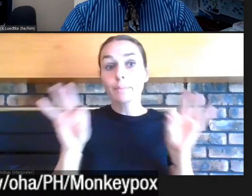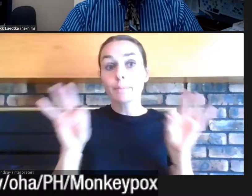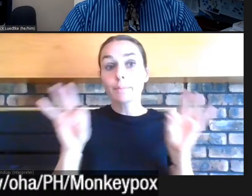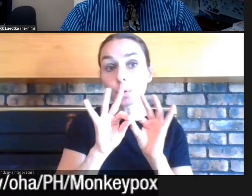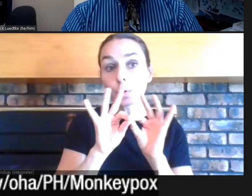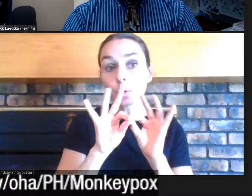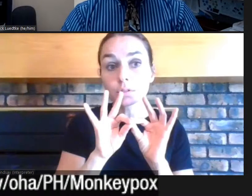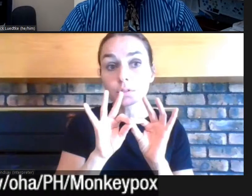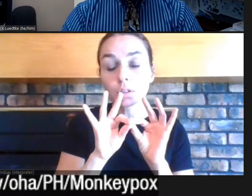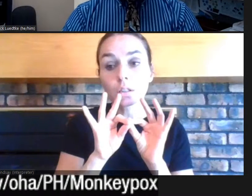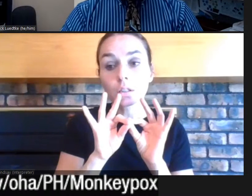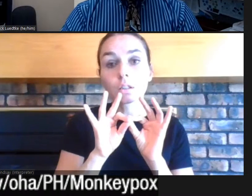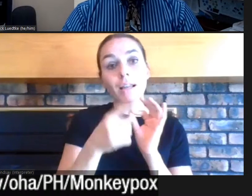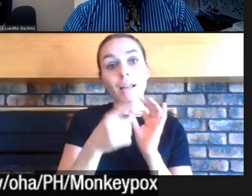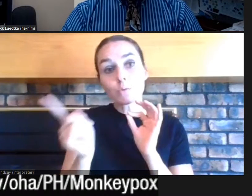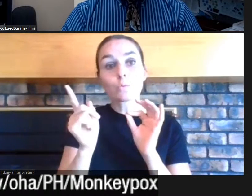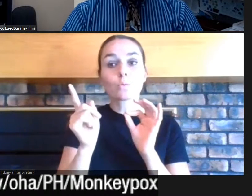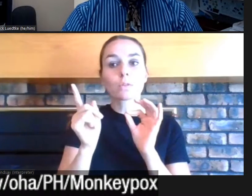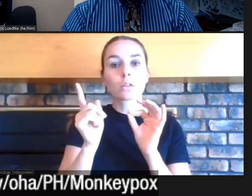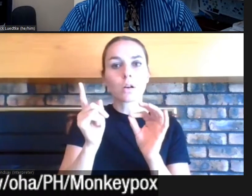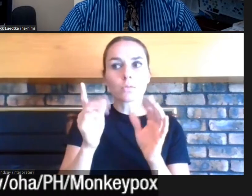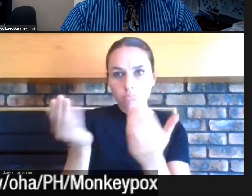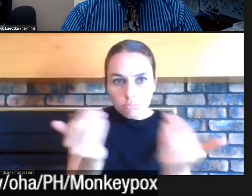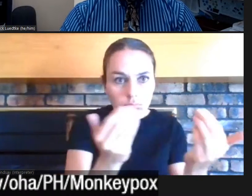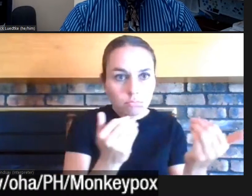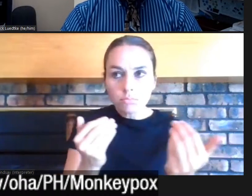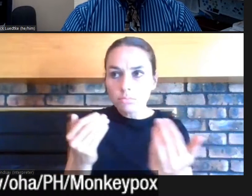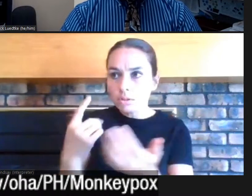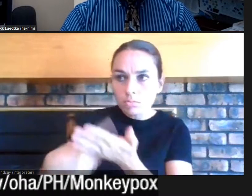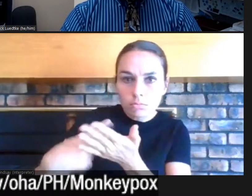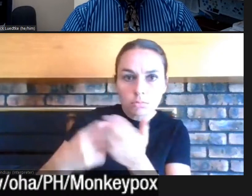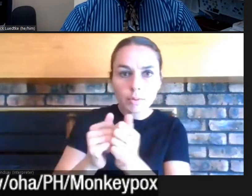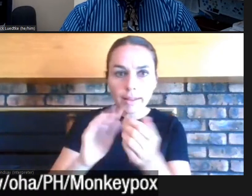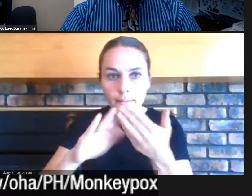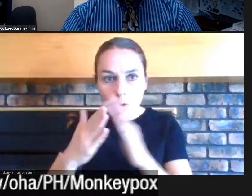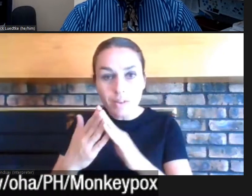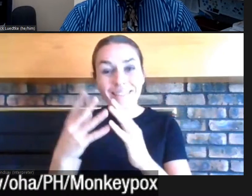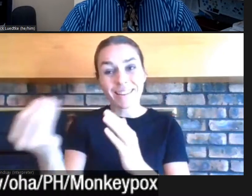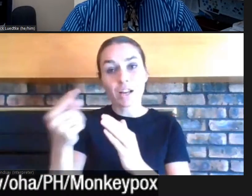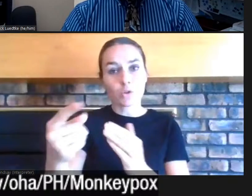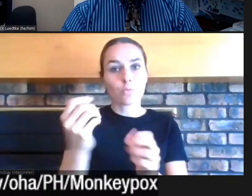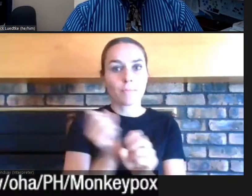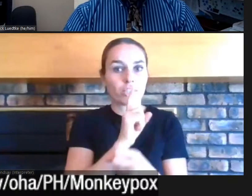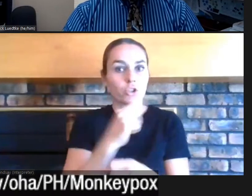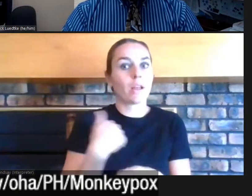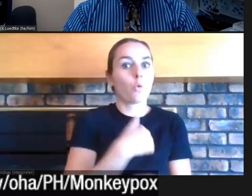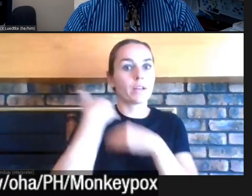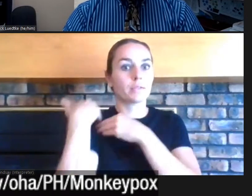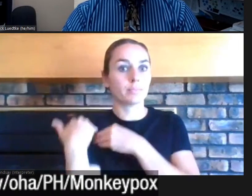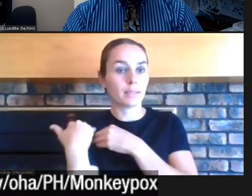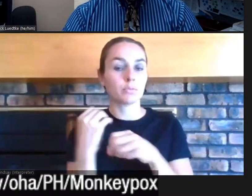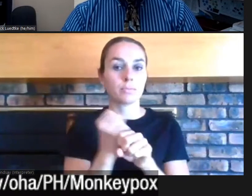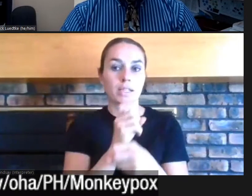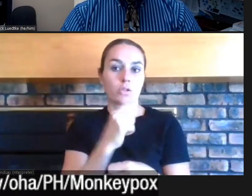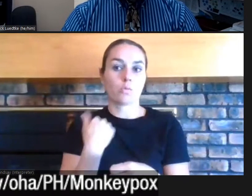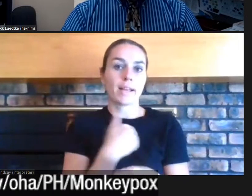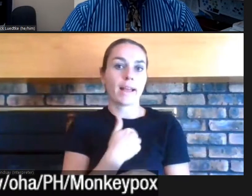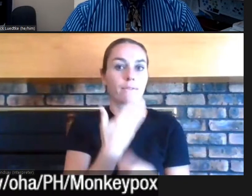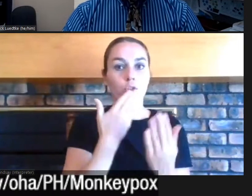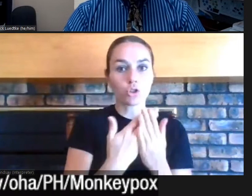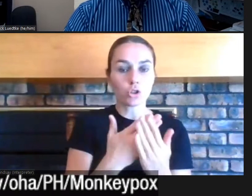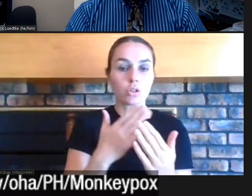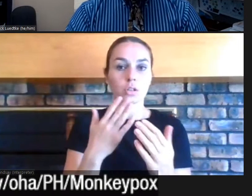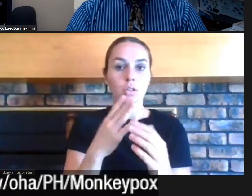hearing from community members, holding us accountable, and making our response better. We always have areas to improve, and I